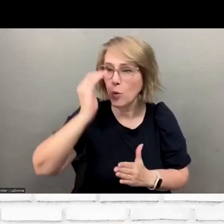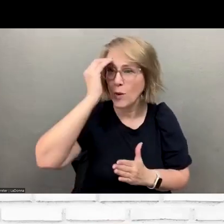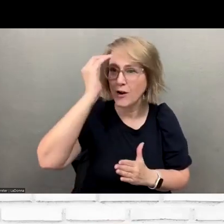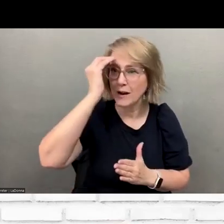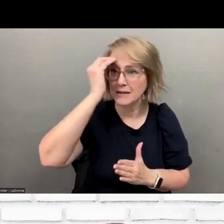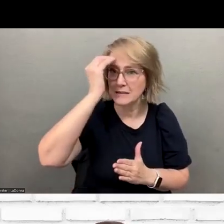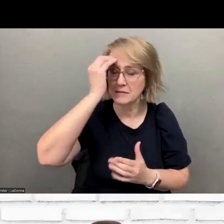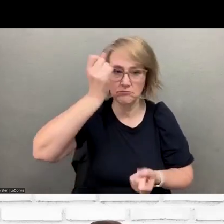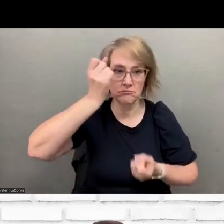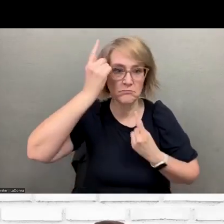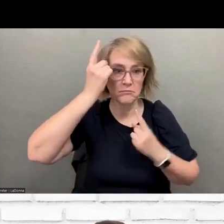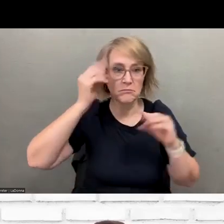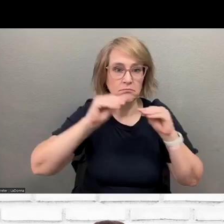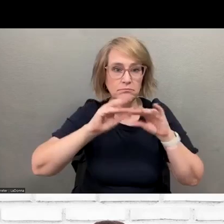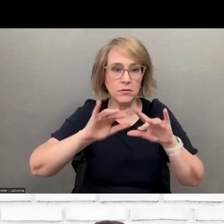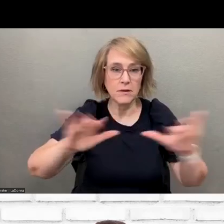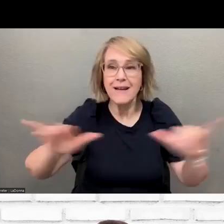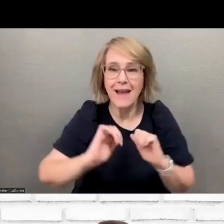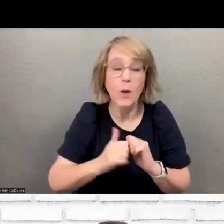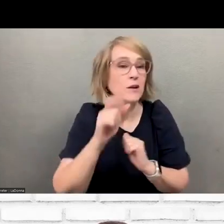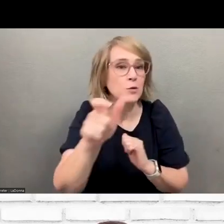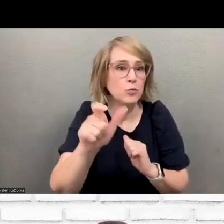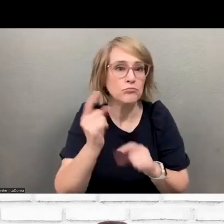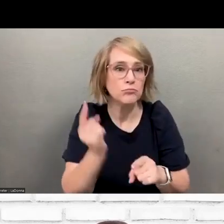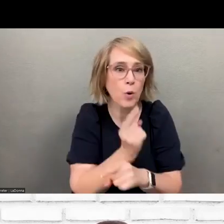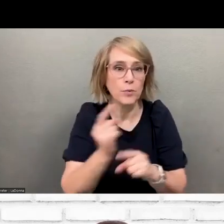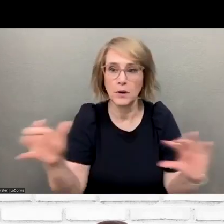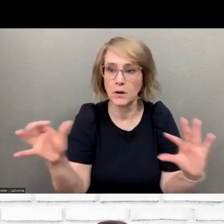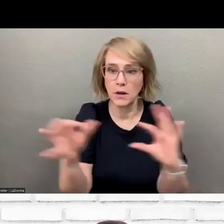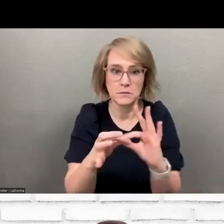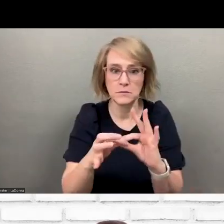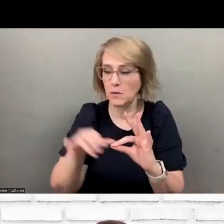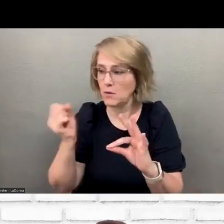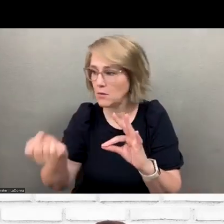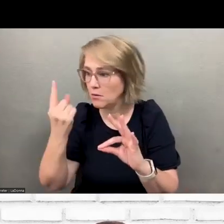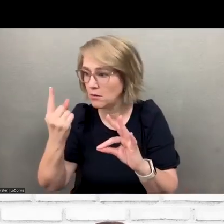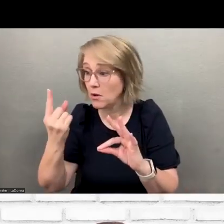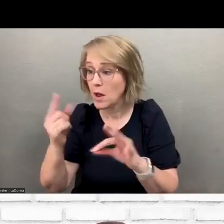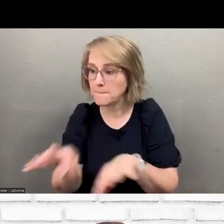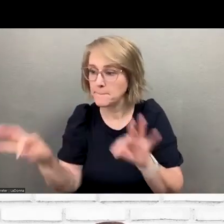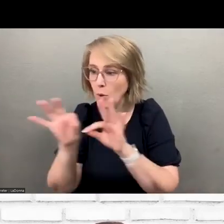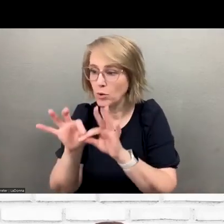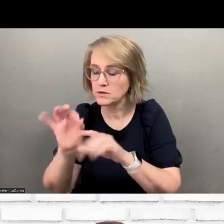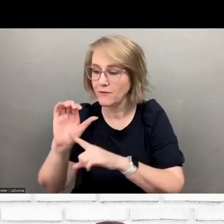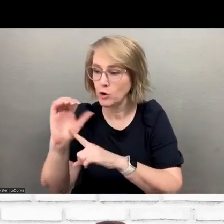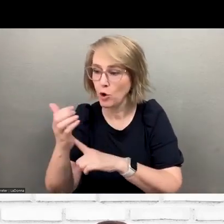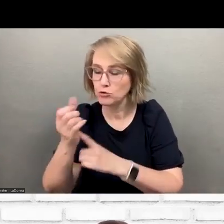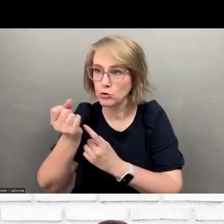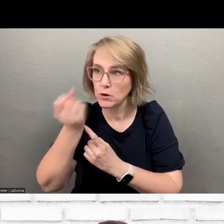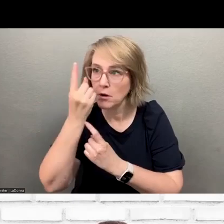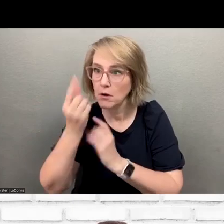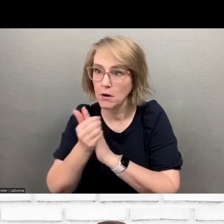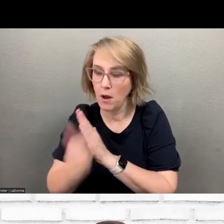as you very appropriately mentioned about the connection with understanding that the importance of cultural competence in